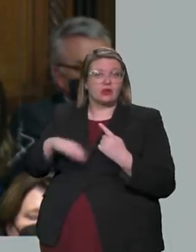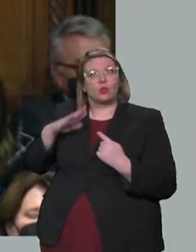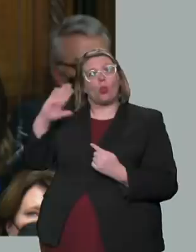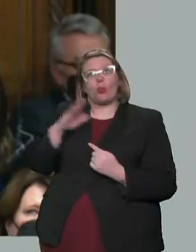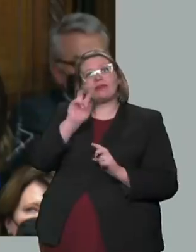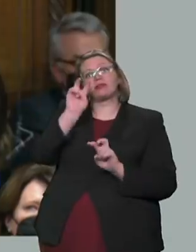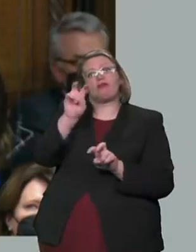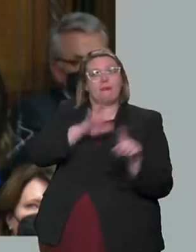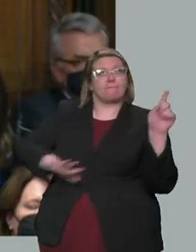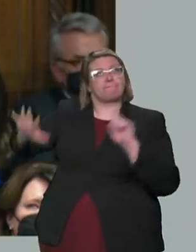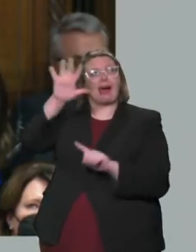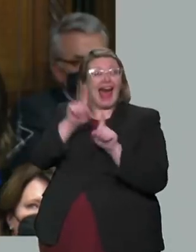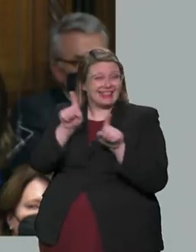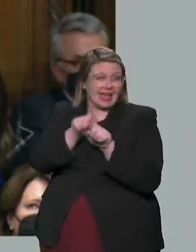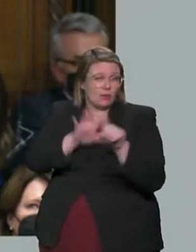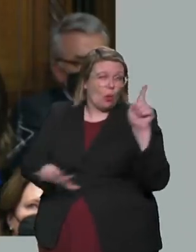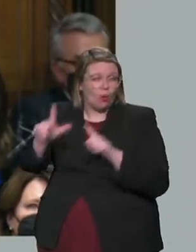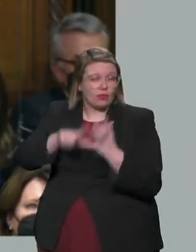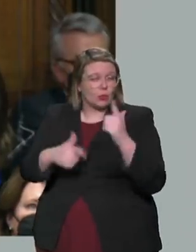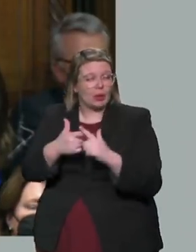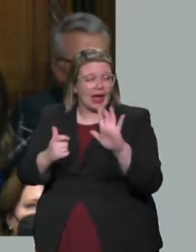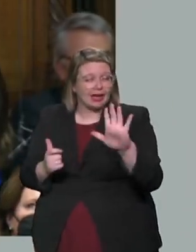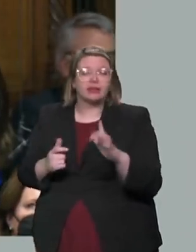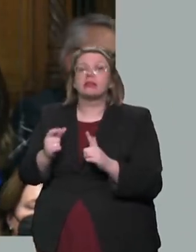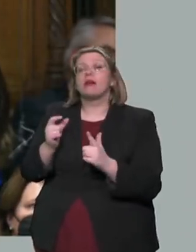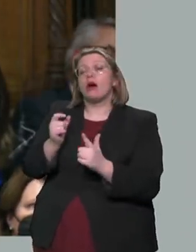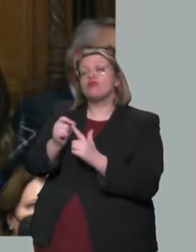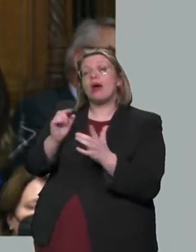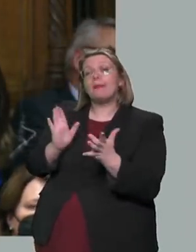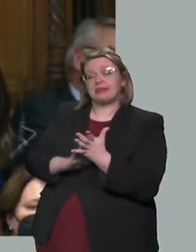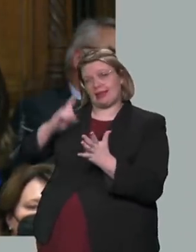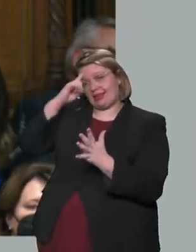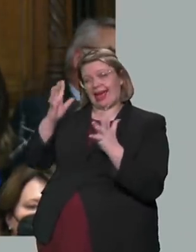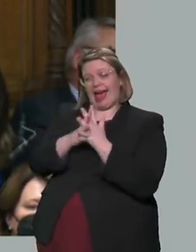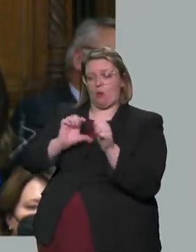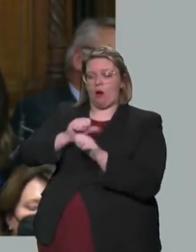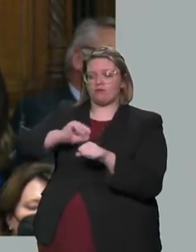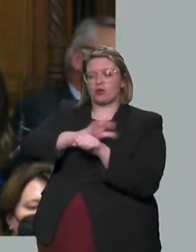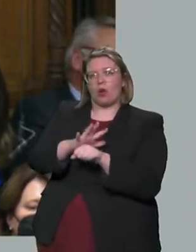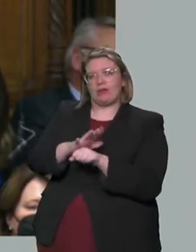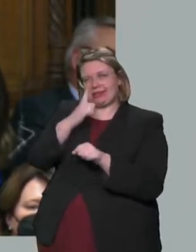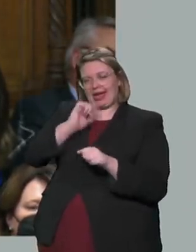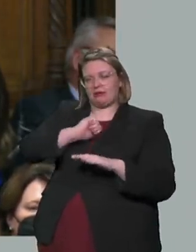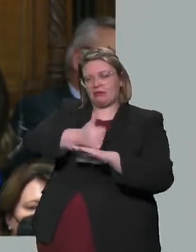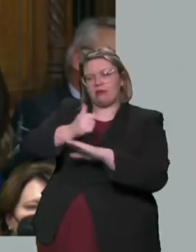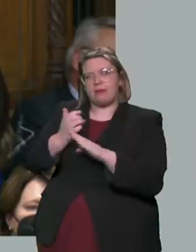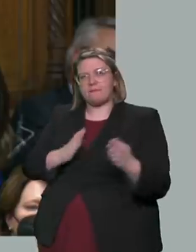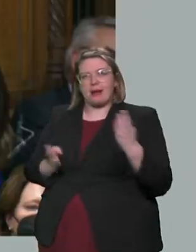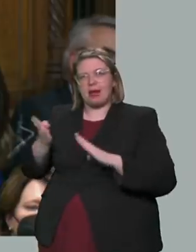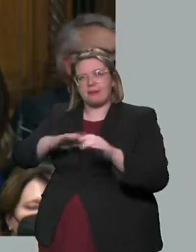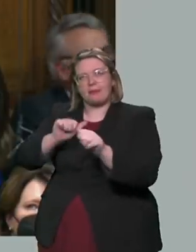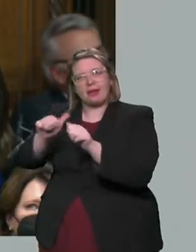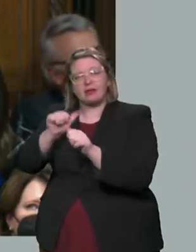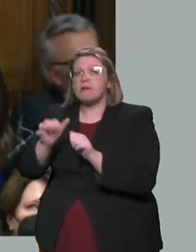the country. As the Prime Minister seeks to build back better from the global pandemic, will he throw his weight behind these important